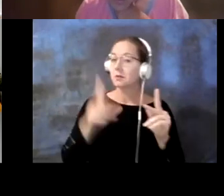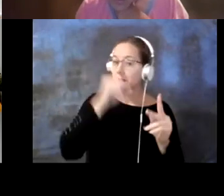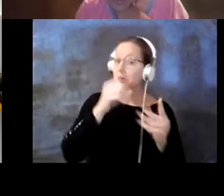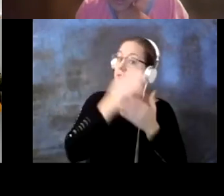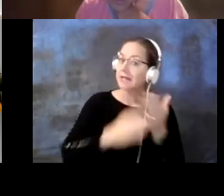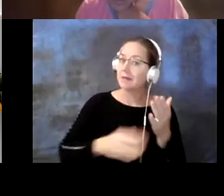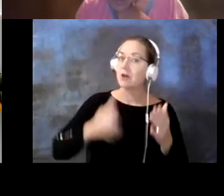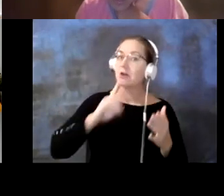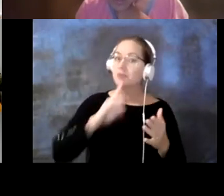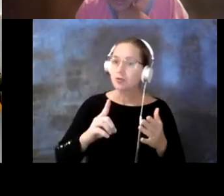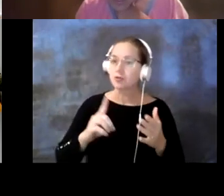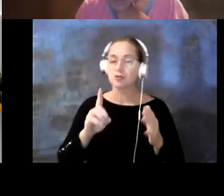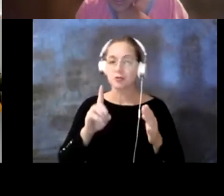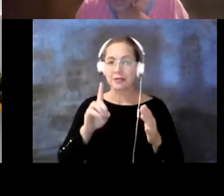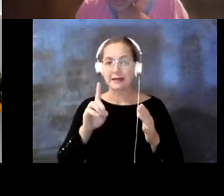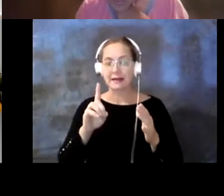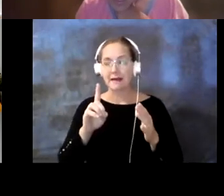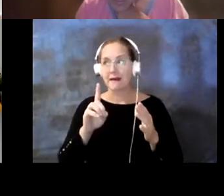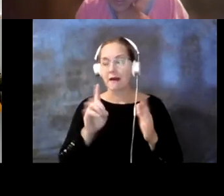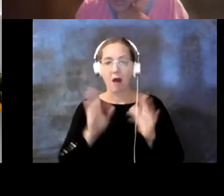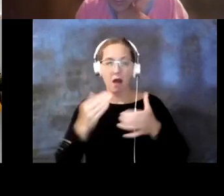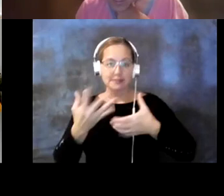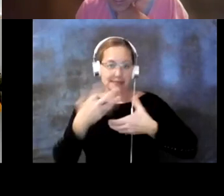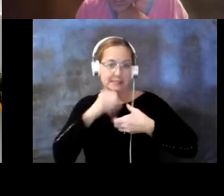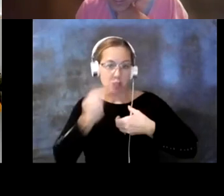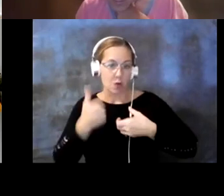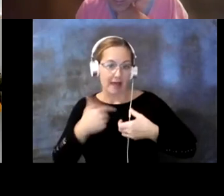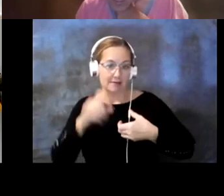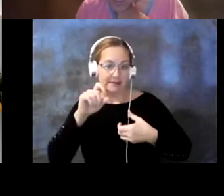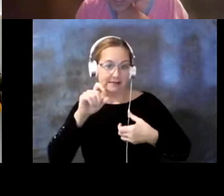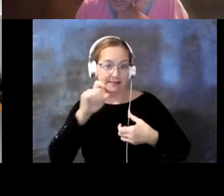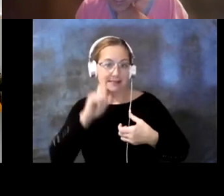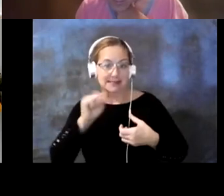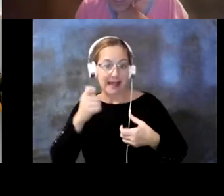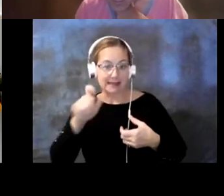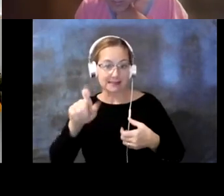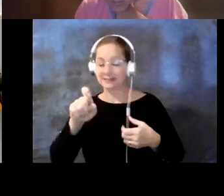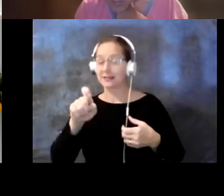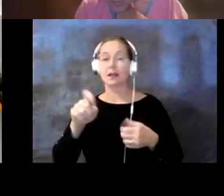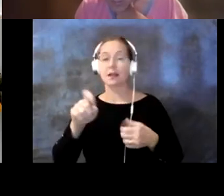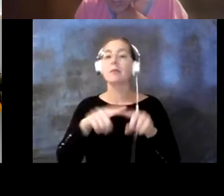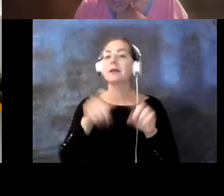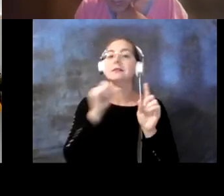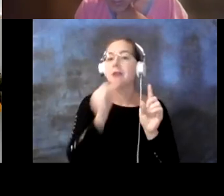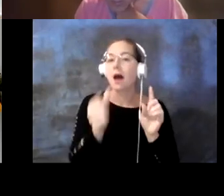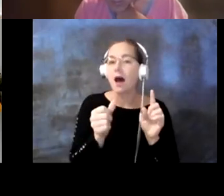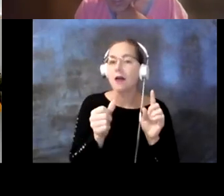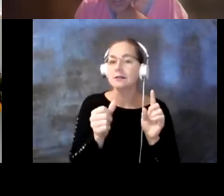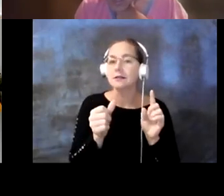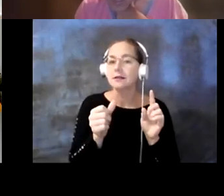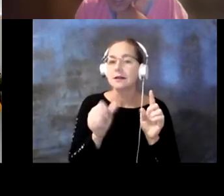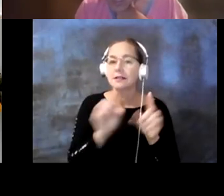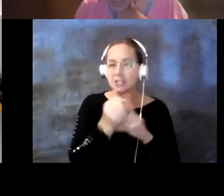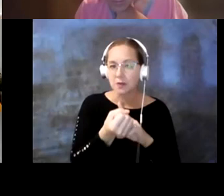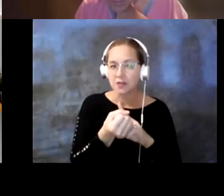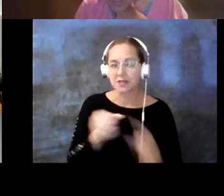the autistics don't have sex thing, but it's definitely not the case. Aces can't have sex drives is also a